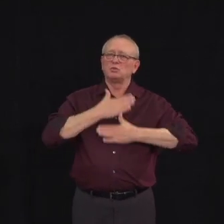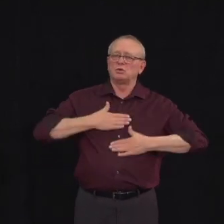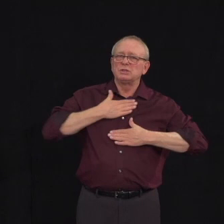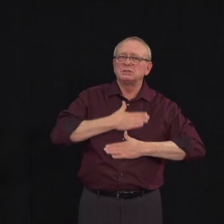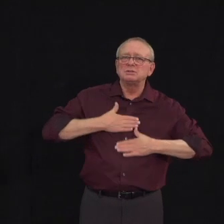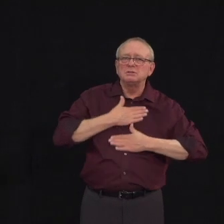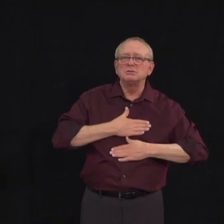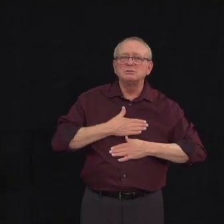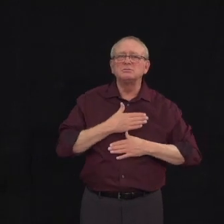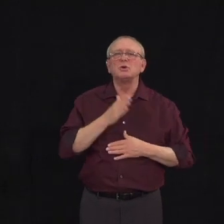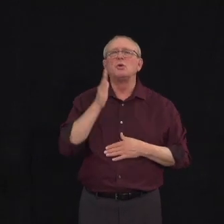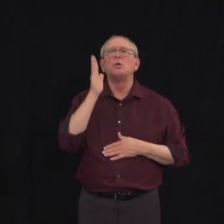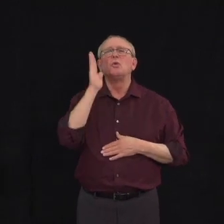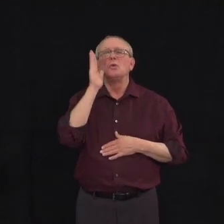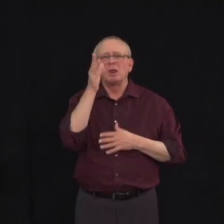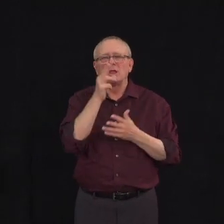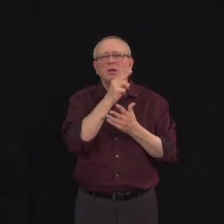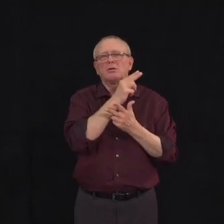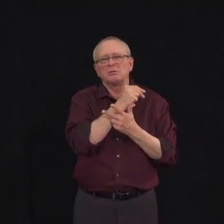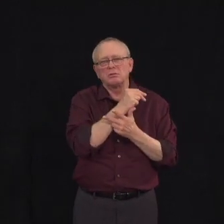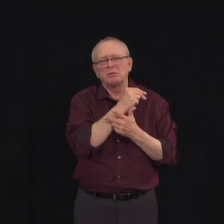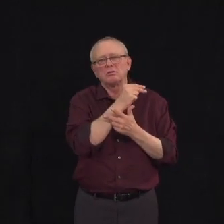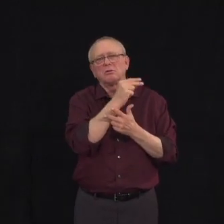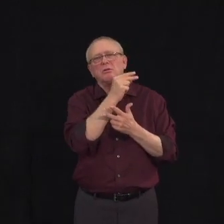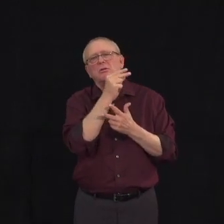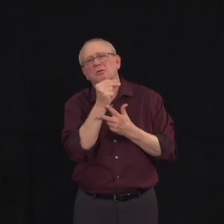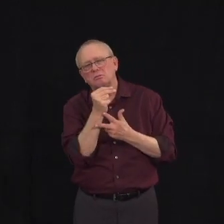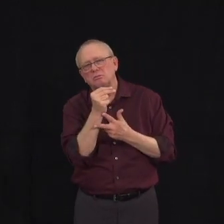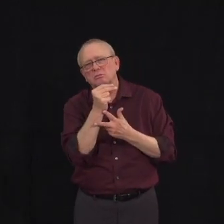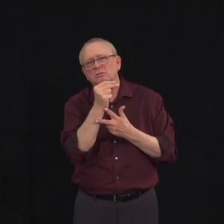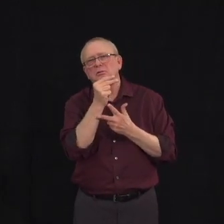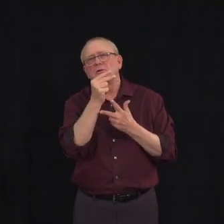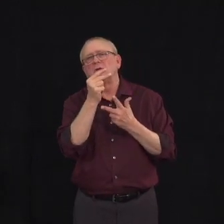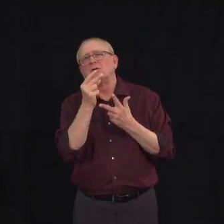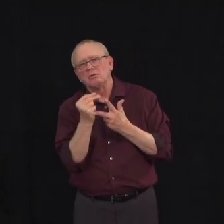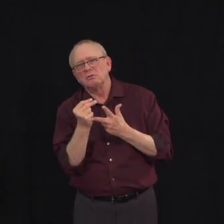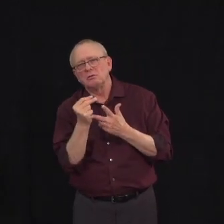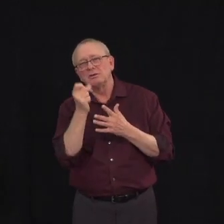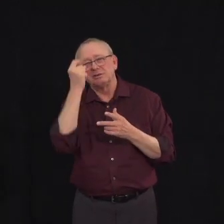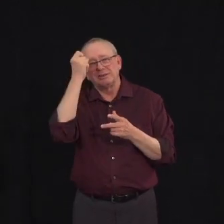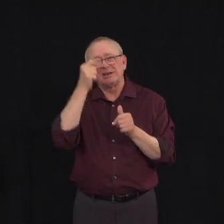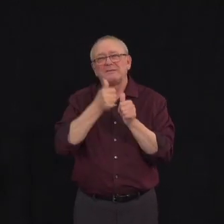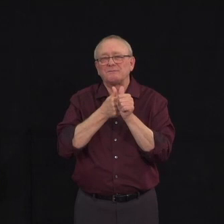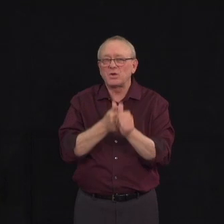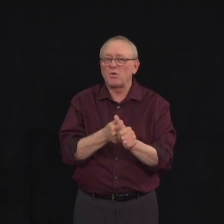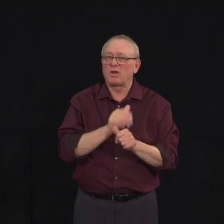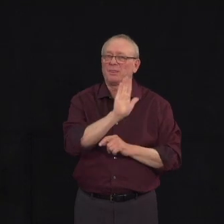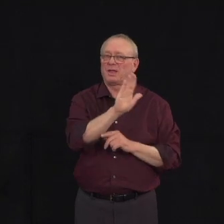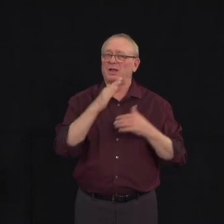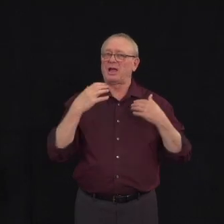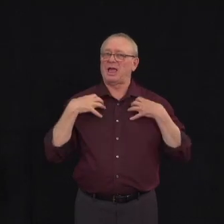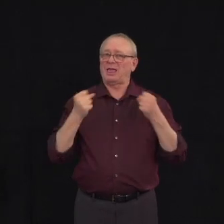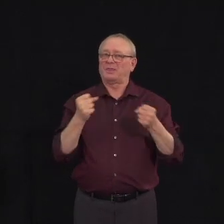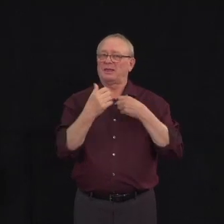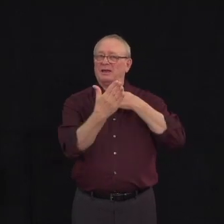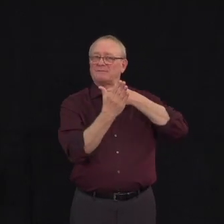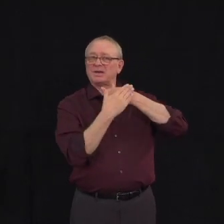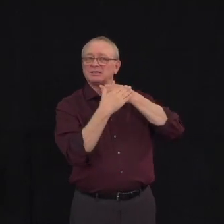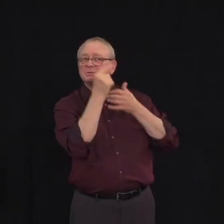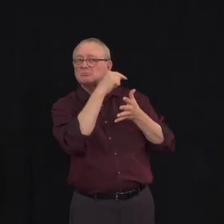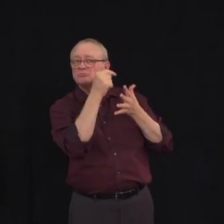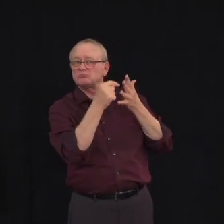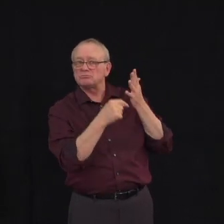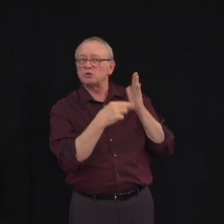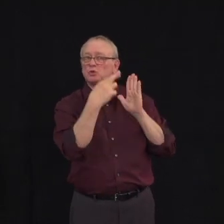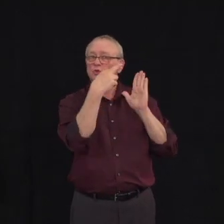reopen under new health guidelines. Each stage will be evaluated and sequenced to ensure public safety